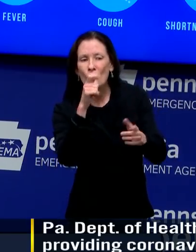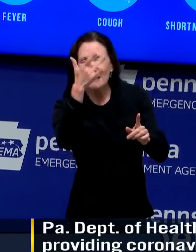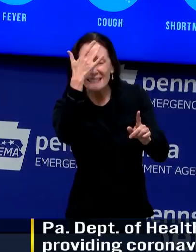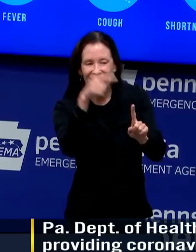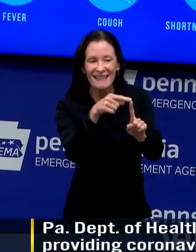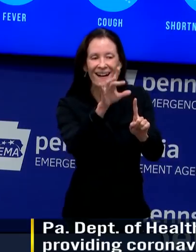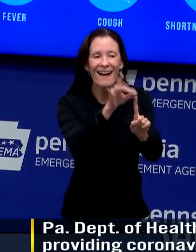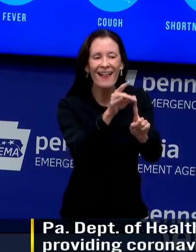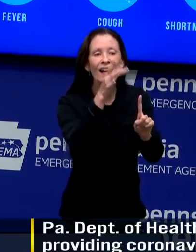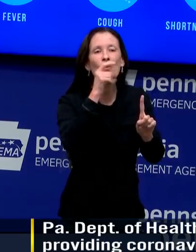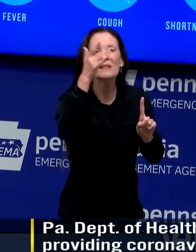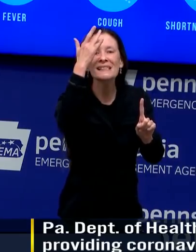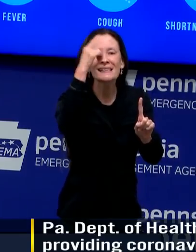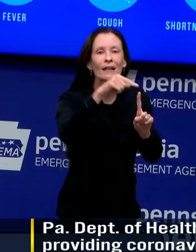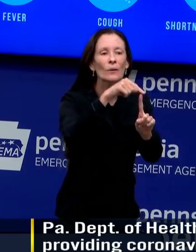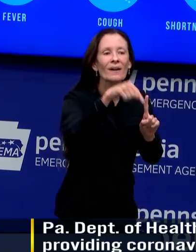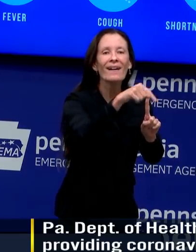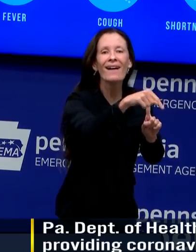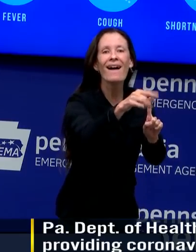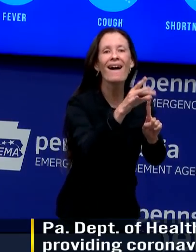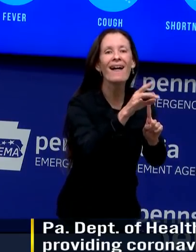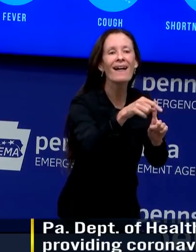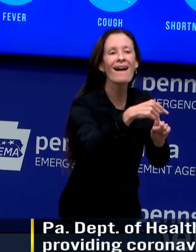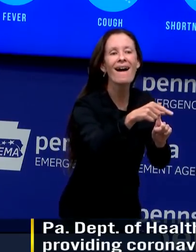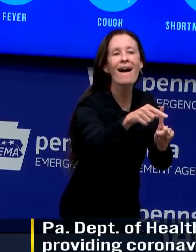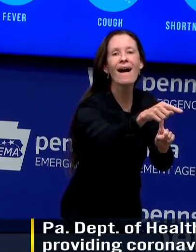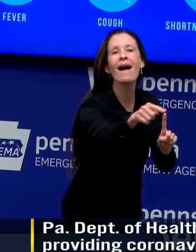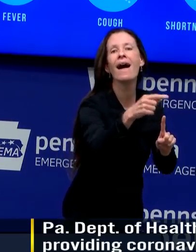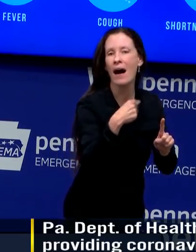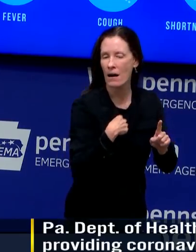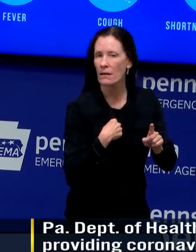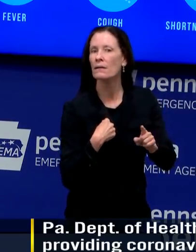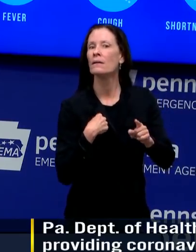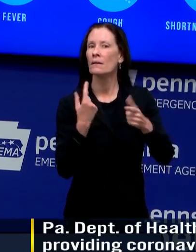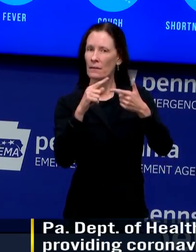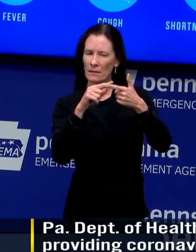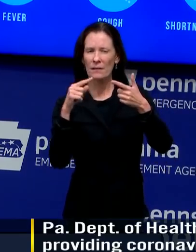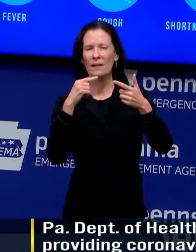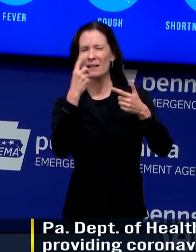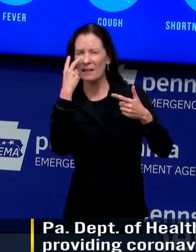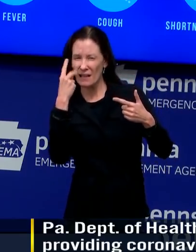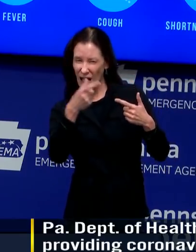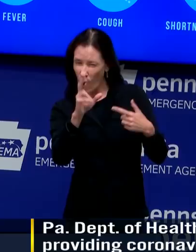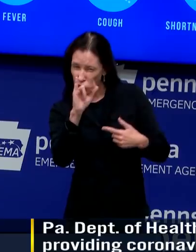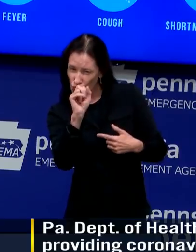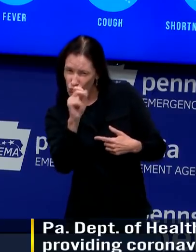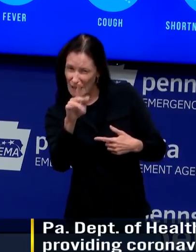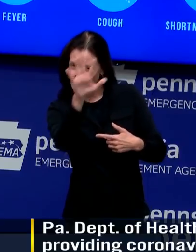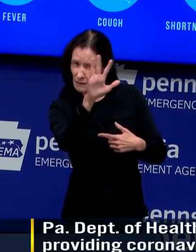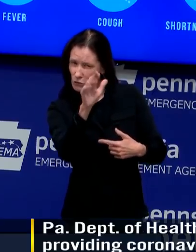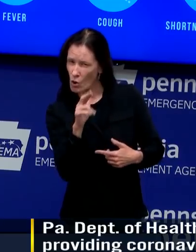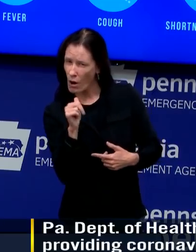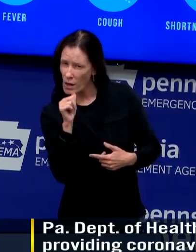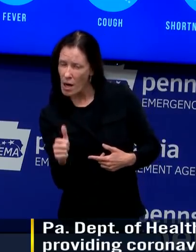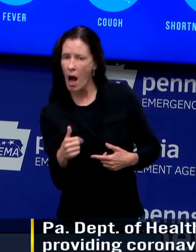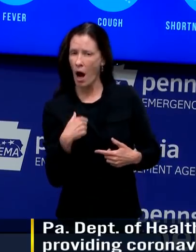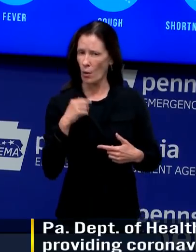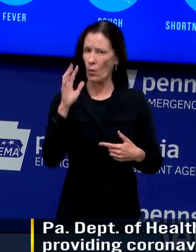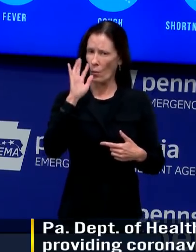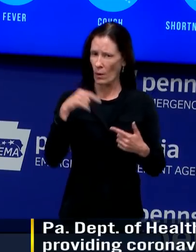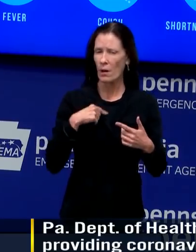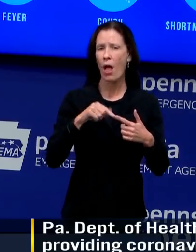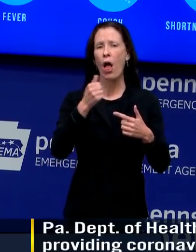develop a modeling tool that will incorporate a number of public health and economic factors. We'll use the health criteria